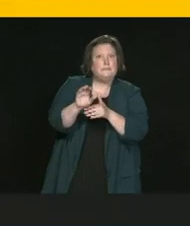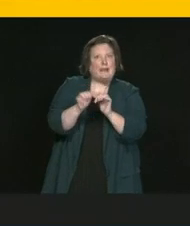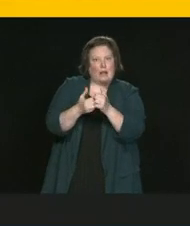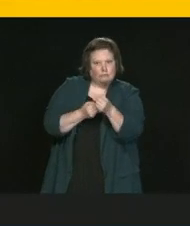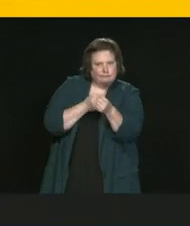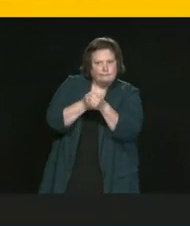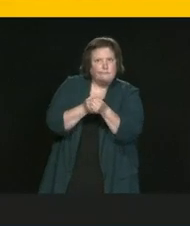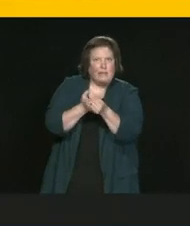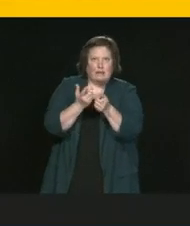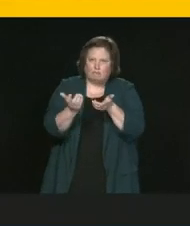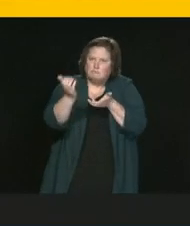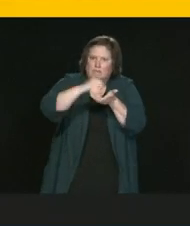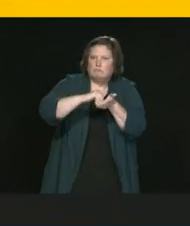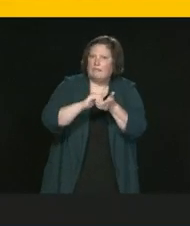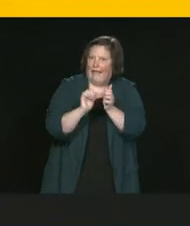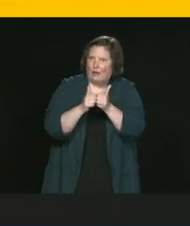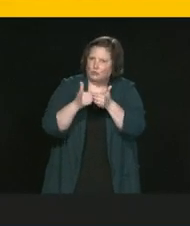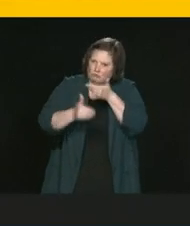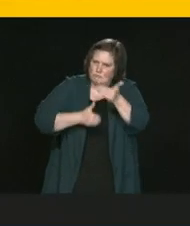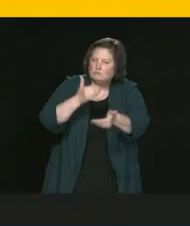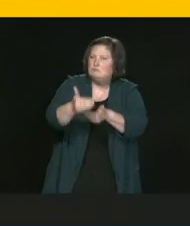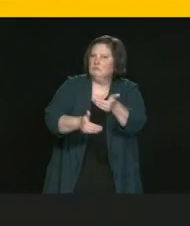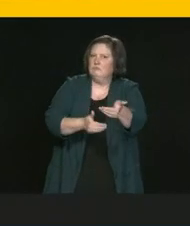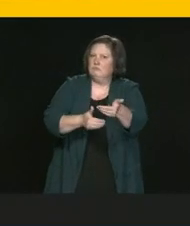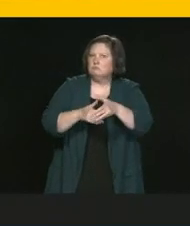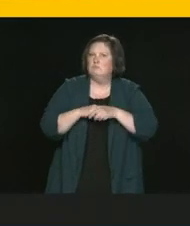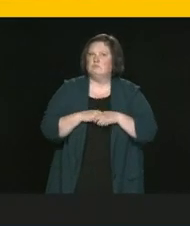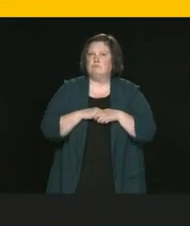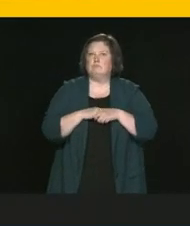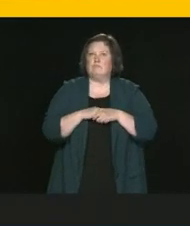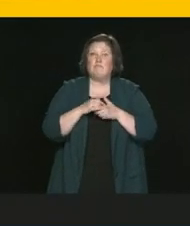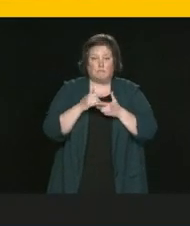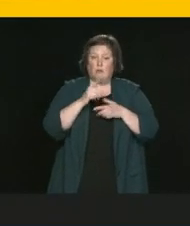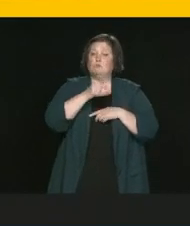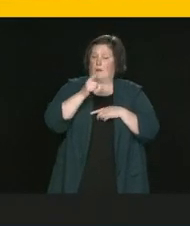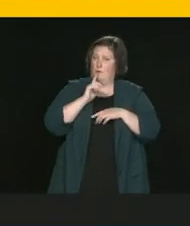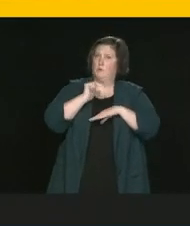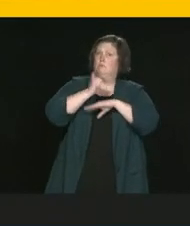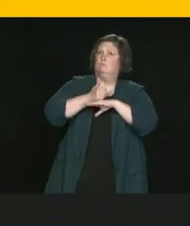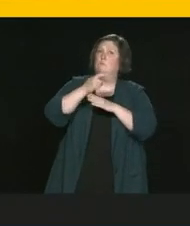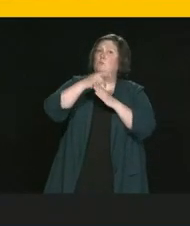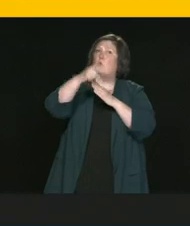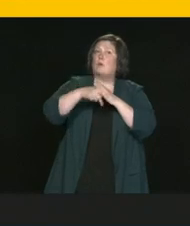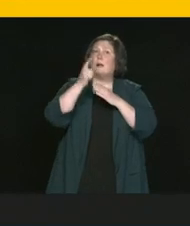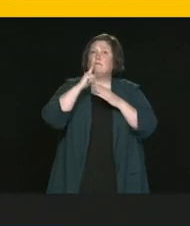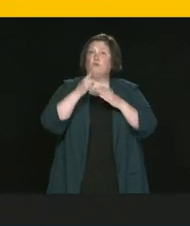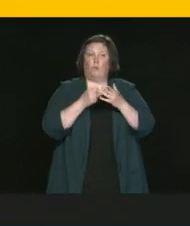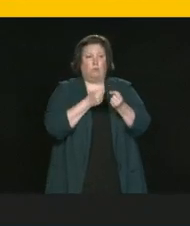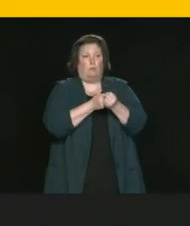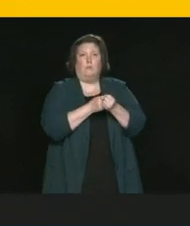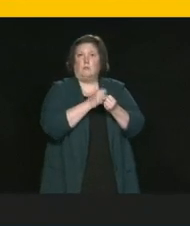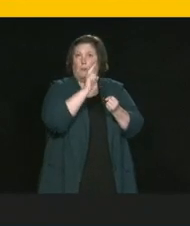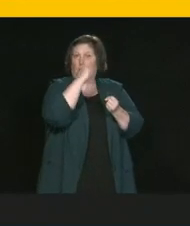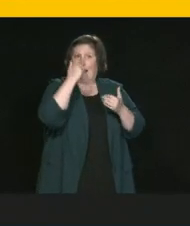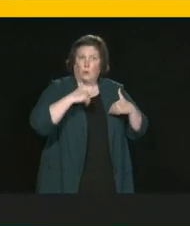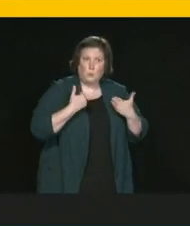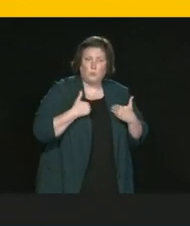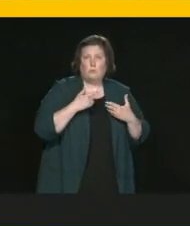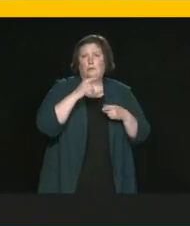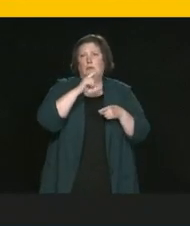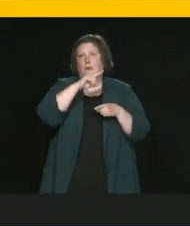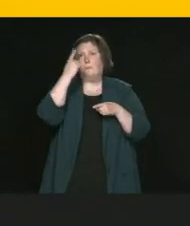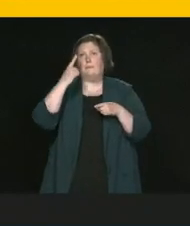partnerships and programs to help young entrepreneurs and youth to succeed. In my last